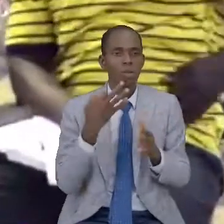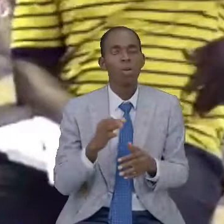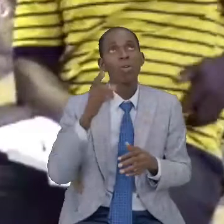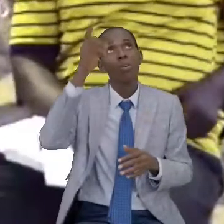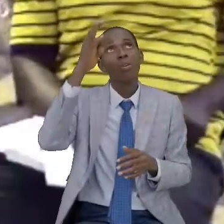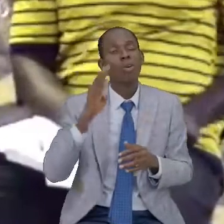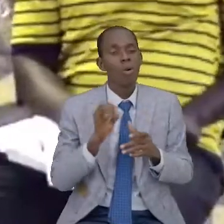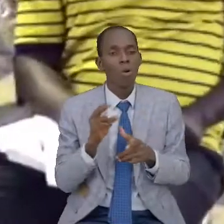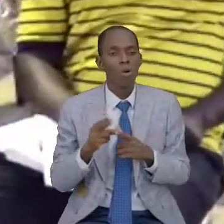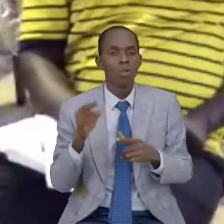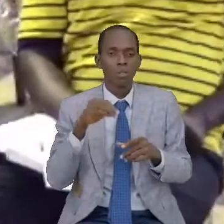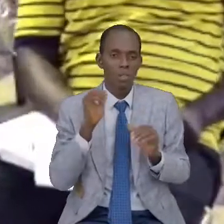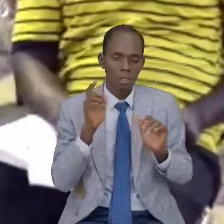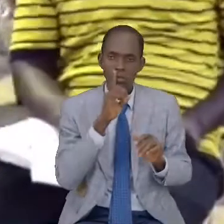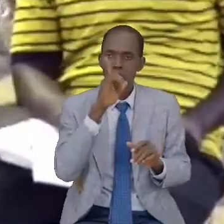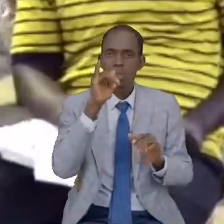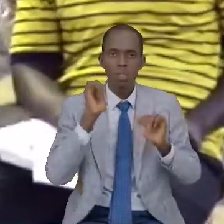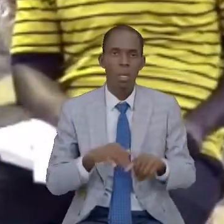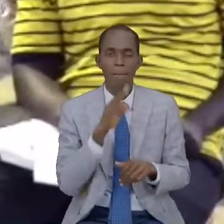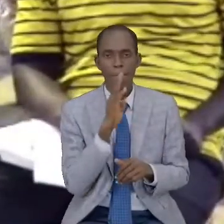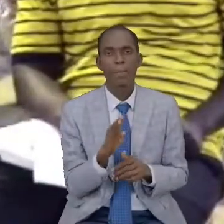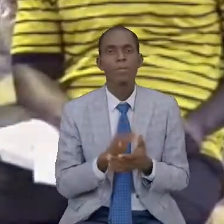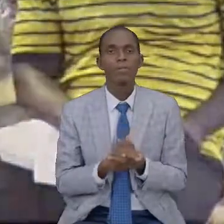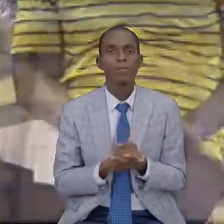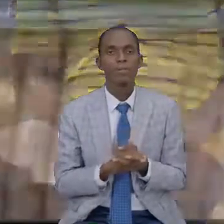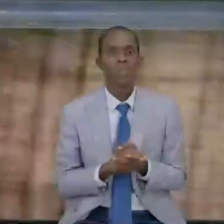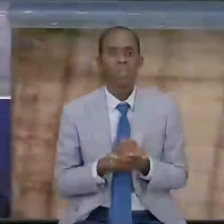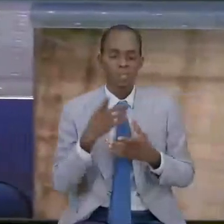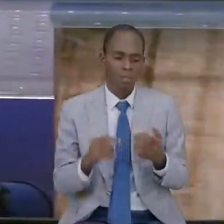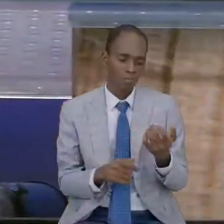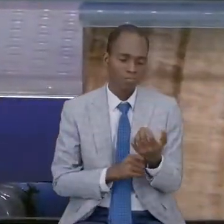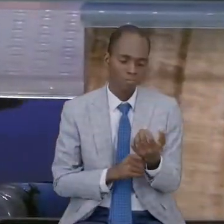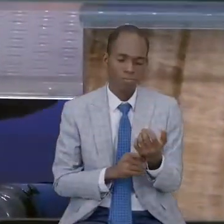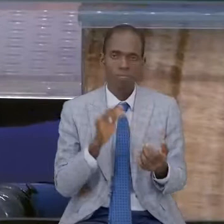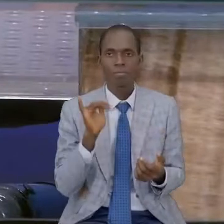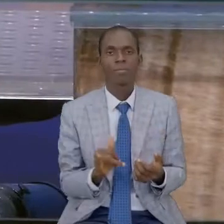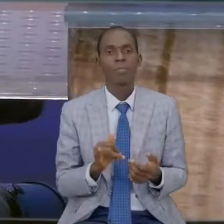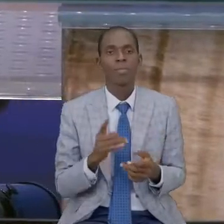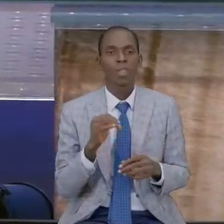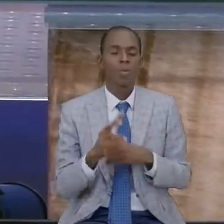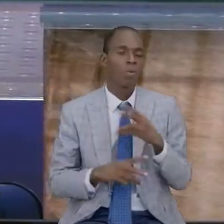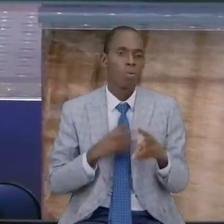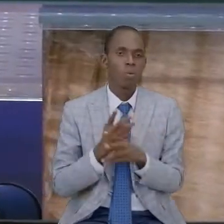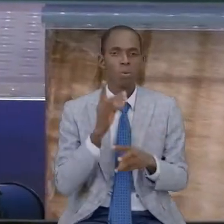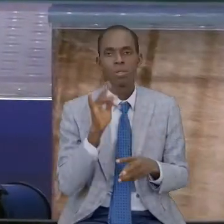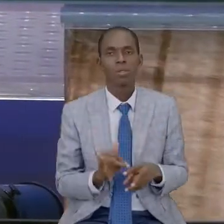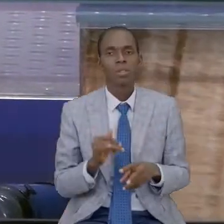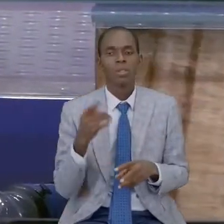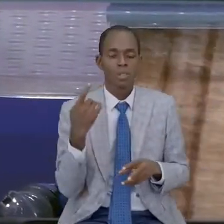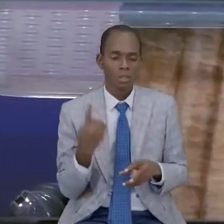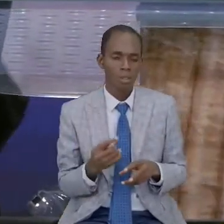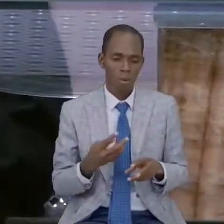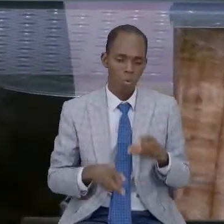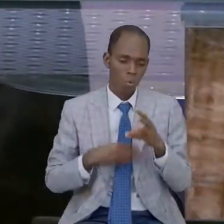neither indeed can be. The carnal, the fleshly, the worldly, the one